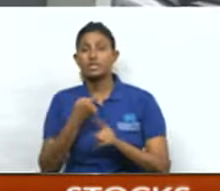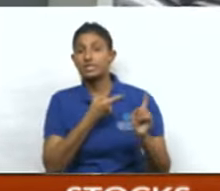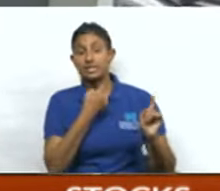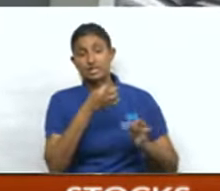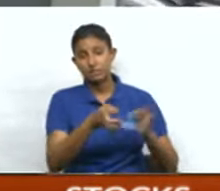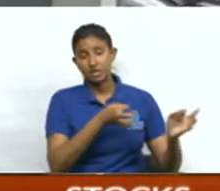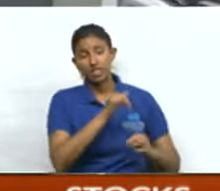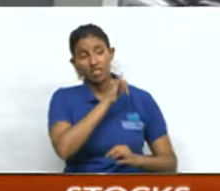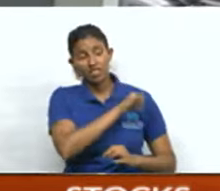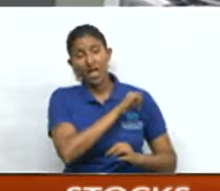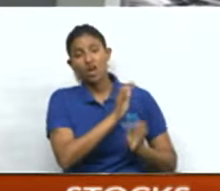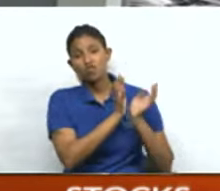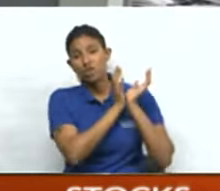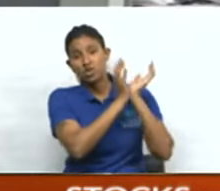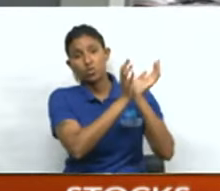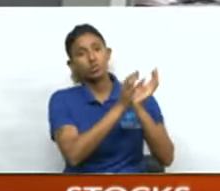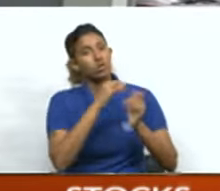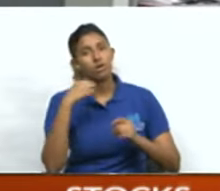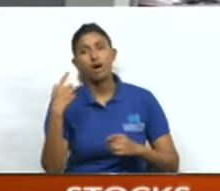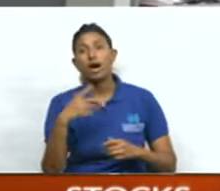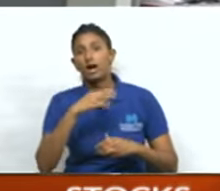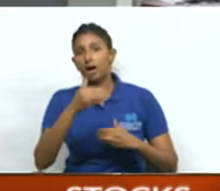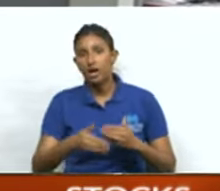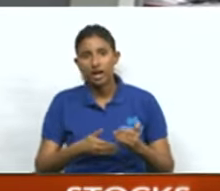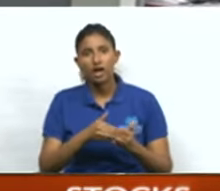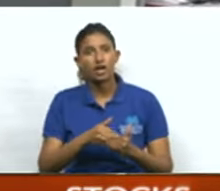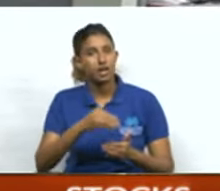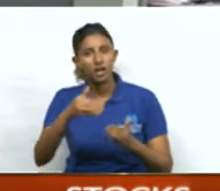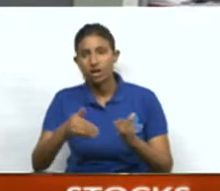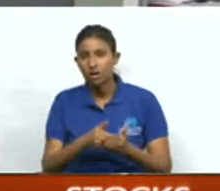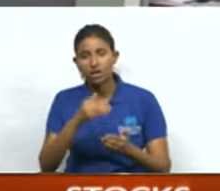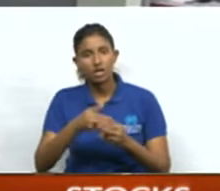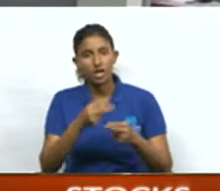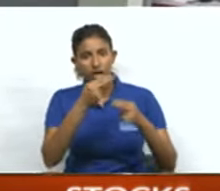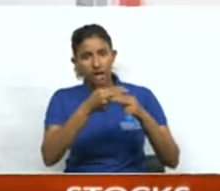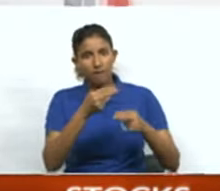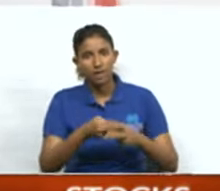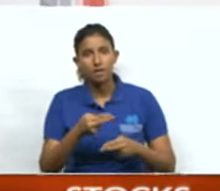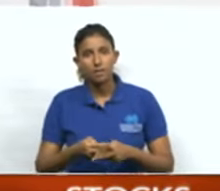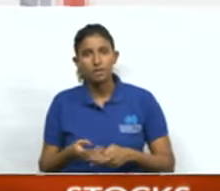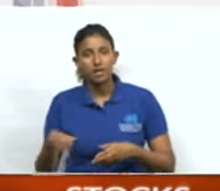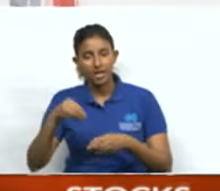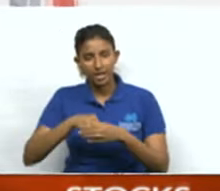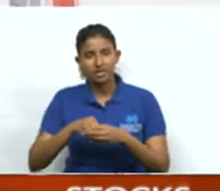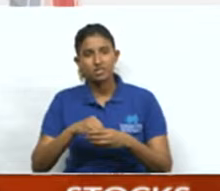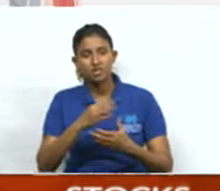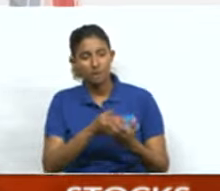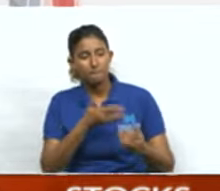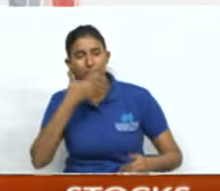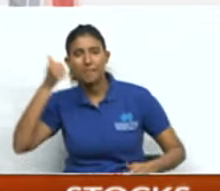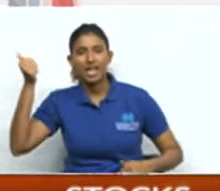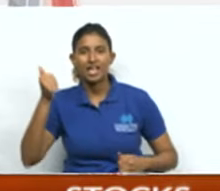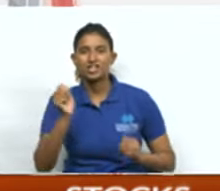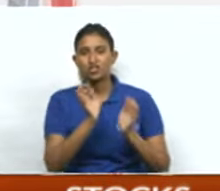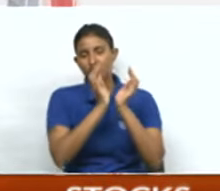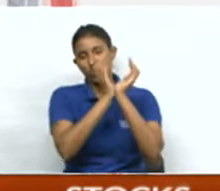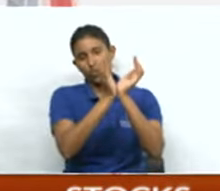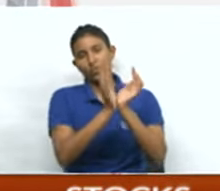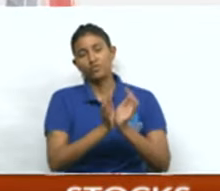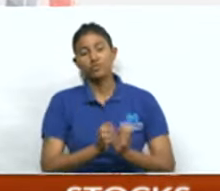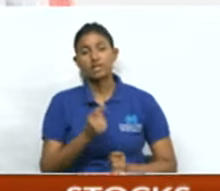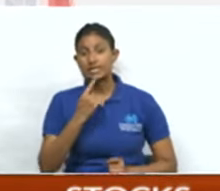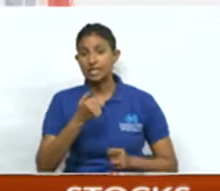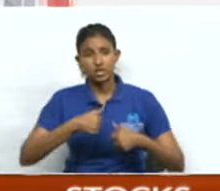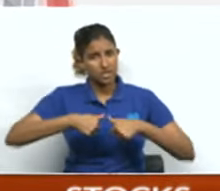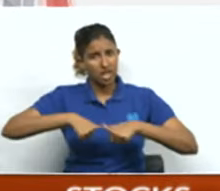been named among the best performing credit unions over the last decade. From 2014 to present, we have